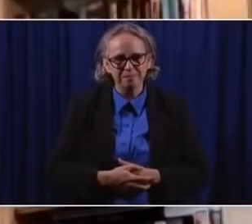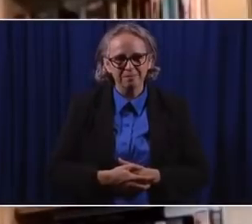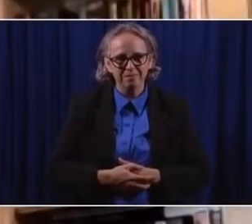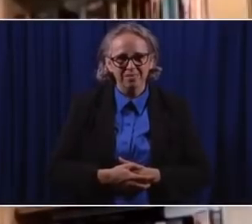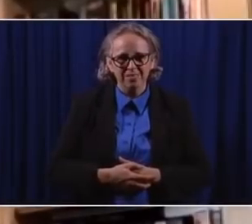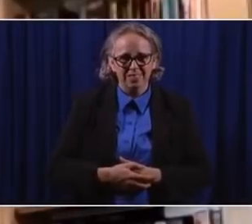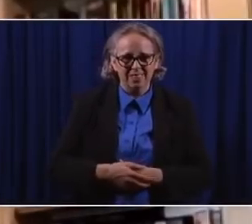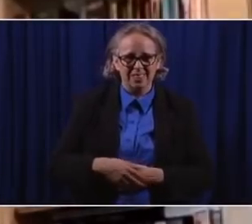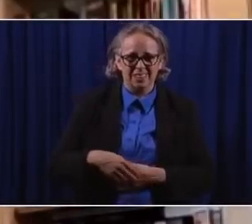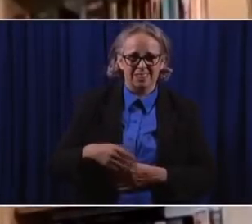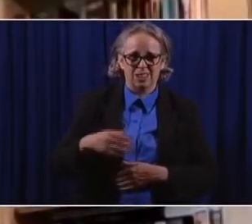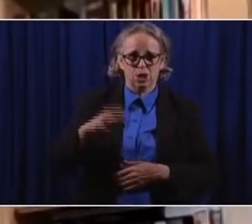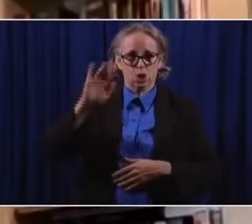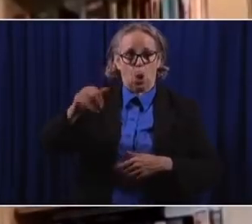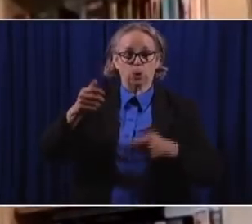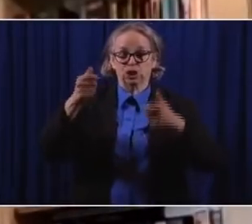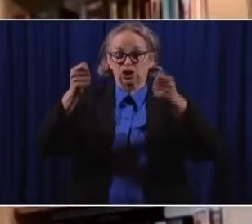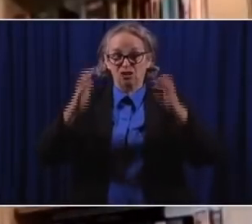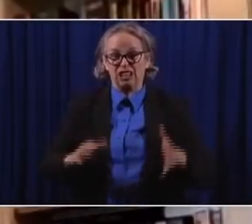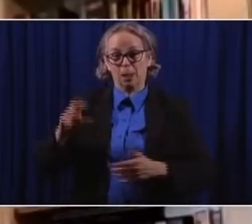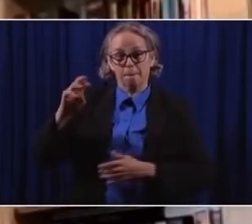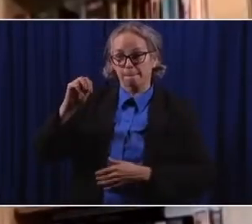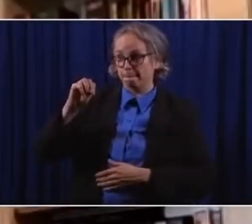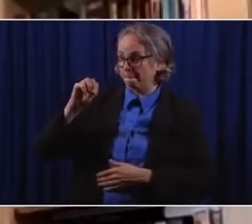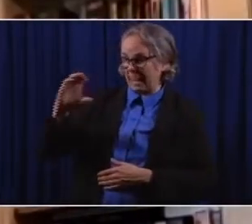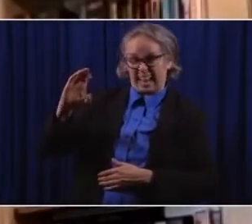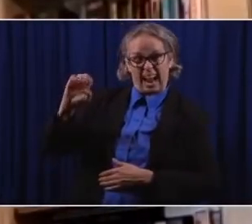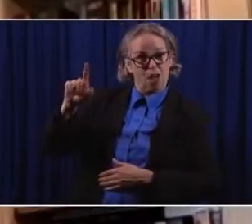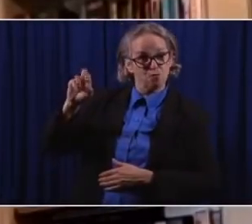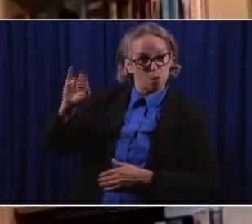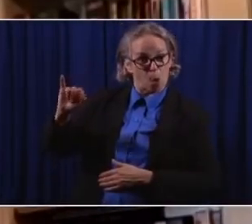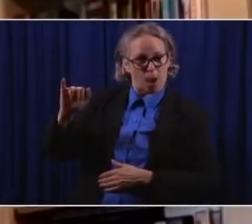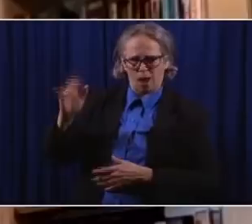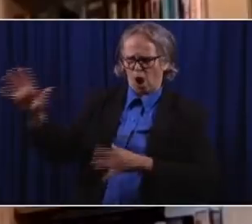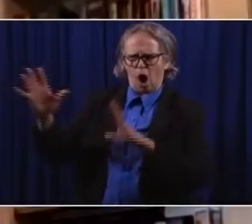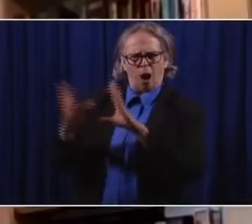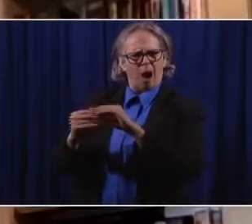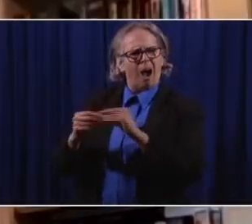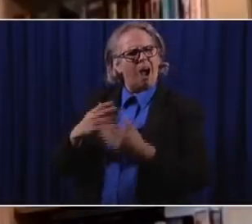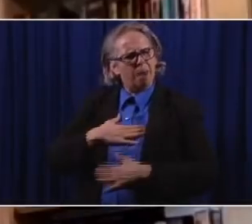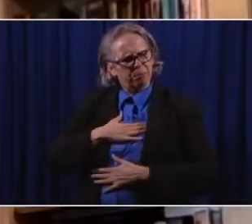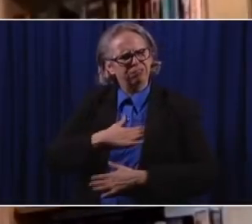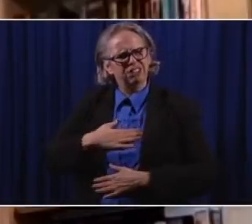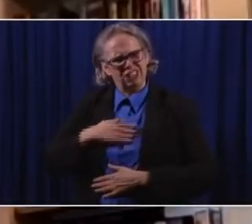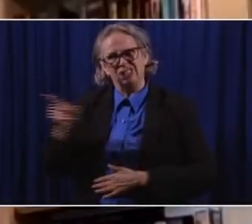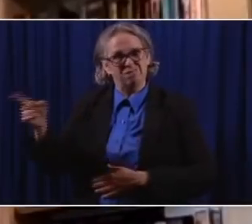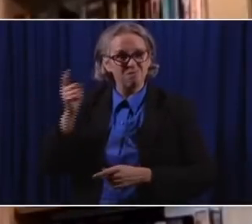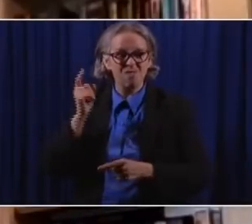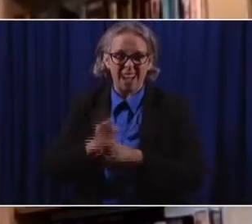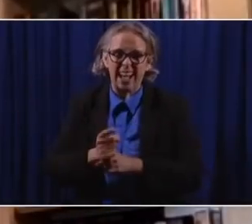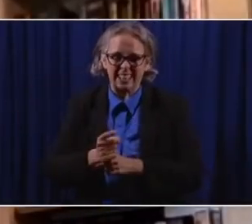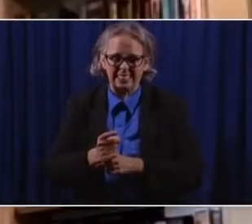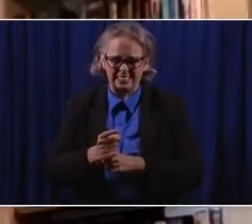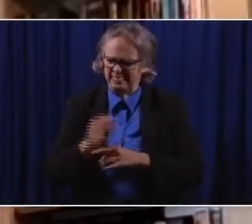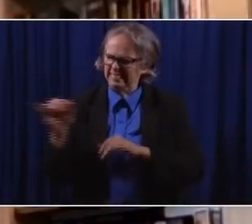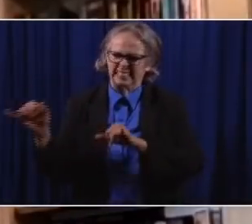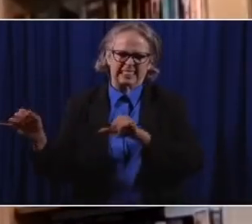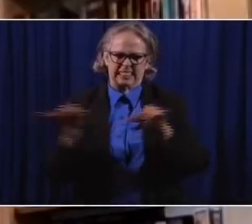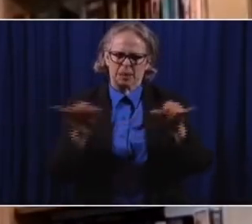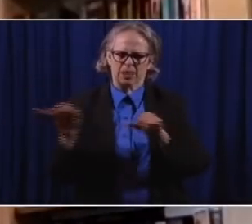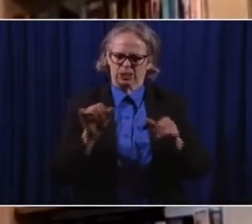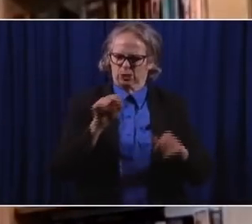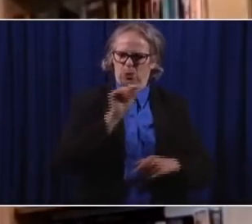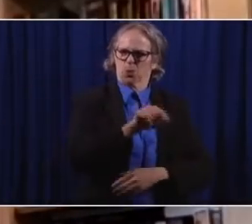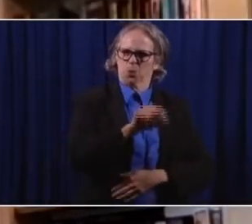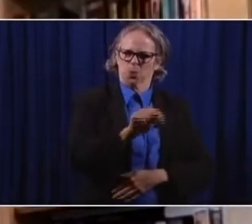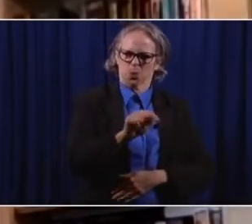and Director McElroy. I think that you summarized there's a lot of similarities between the approach of visitation and skilled nursing and